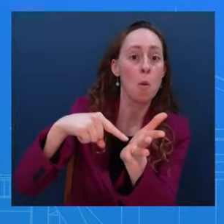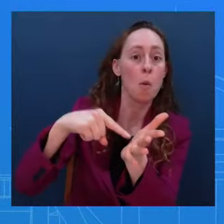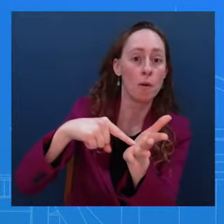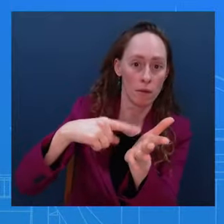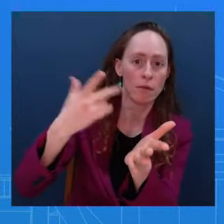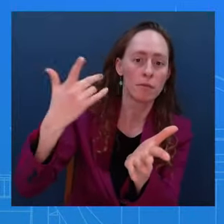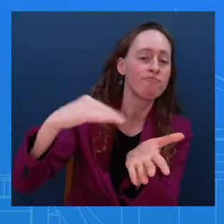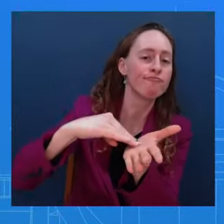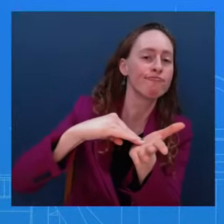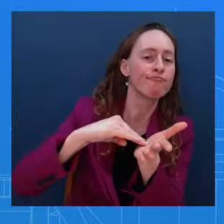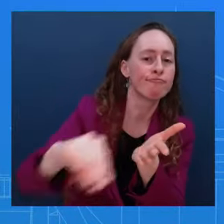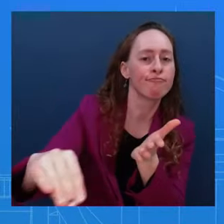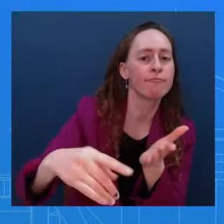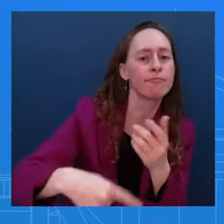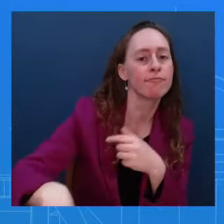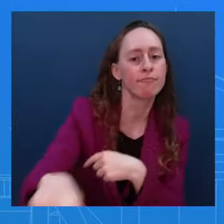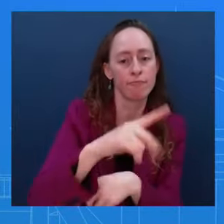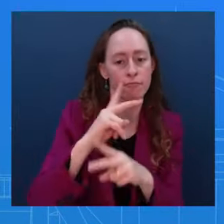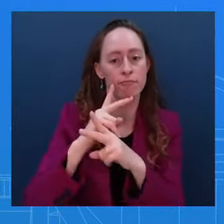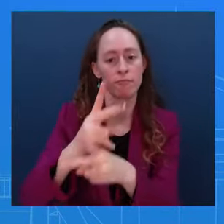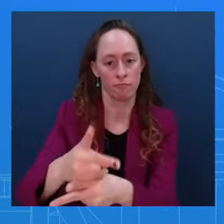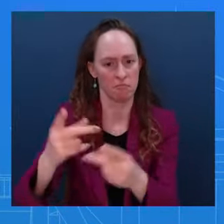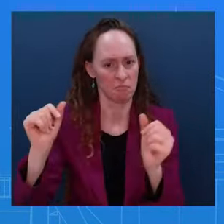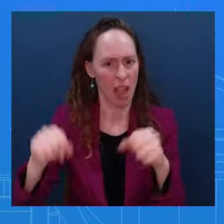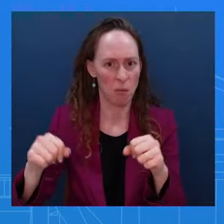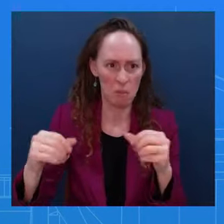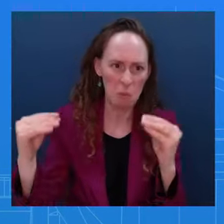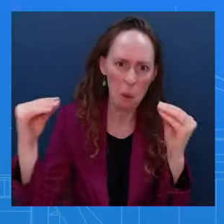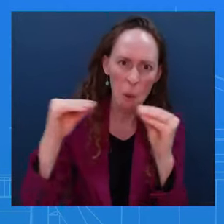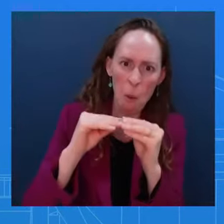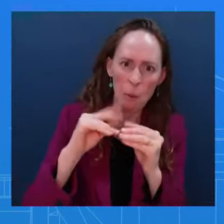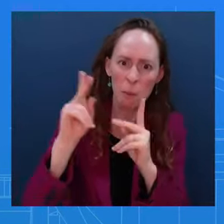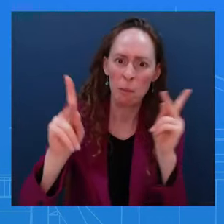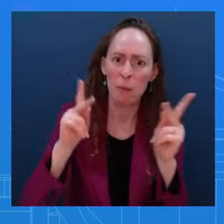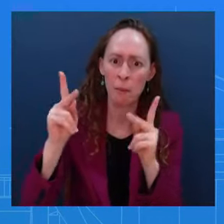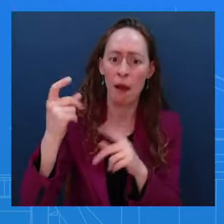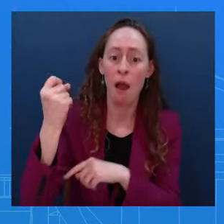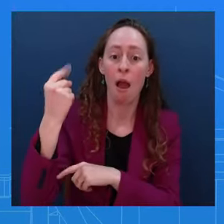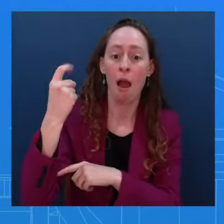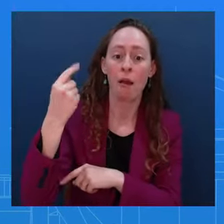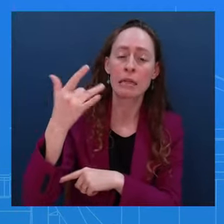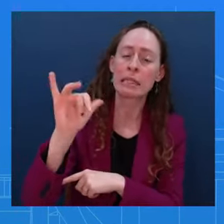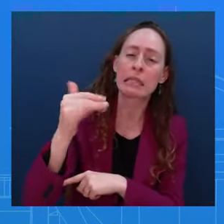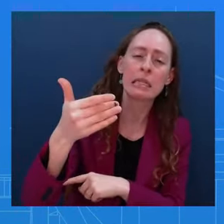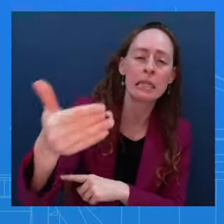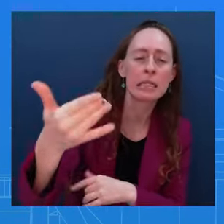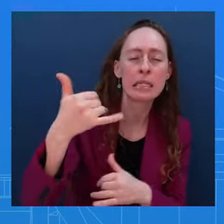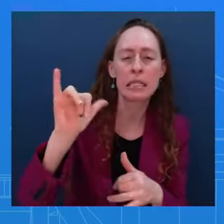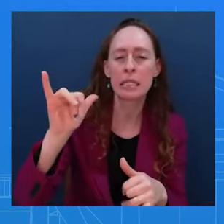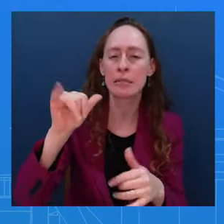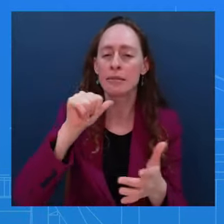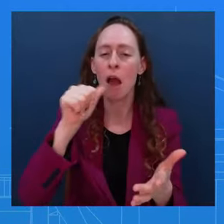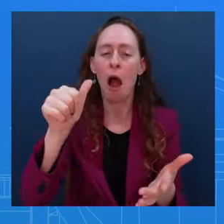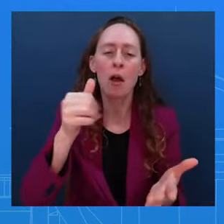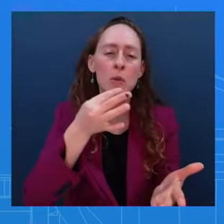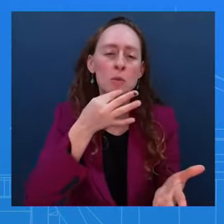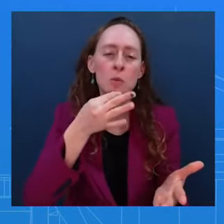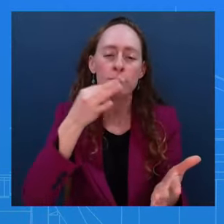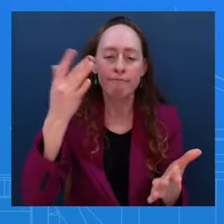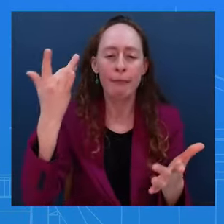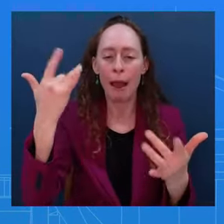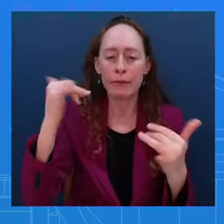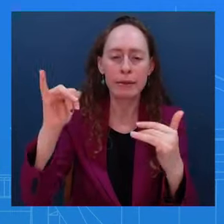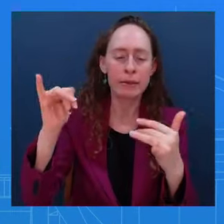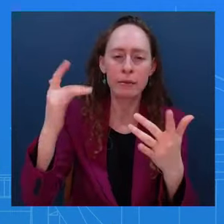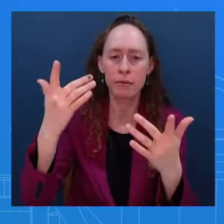borrowers. But it could still be a while off, still in the rulemaking phase, potentially more lawsuits. So what's your message to borrowers right now? We're